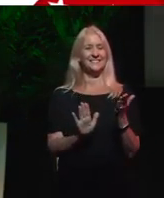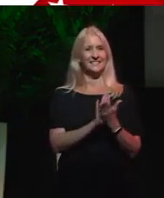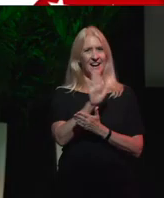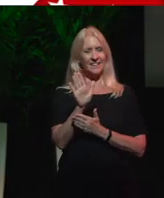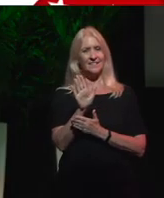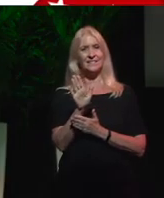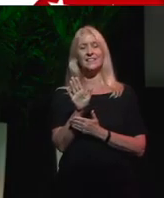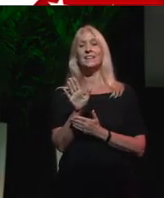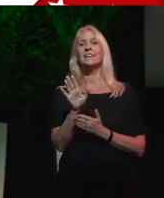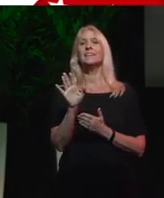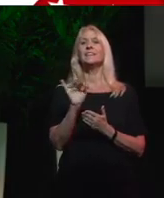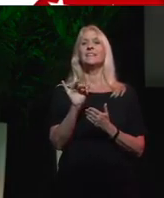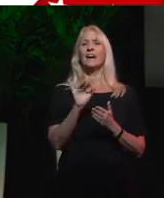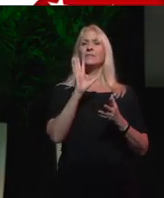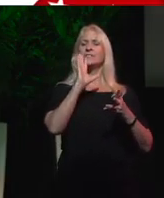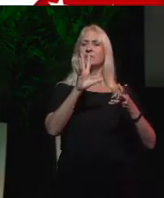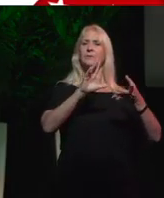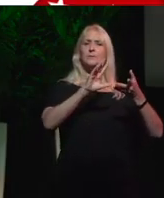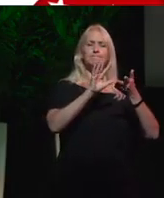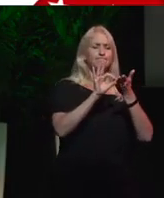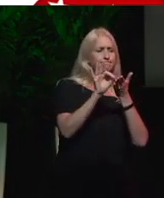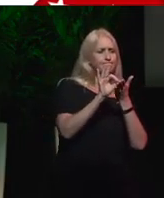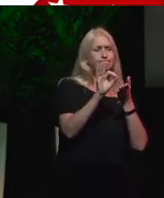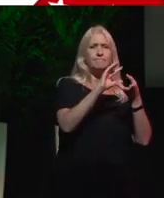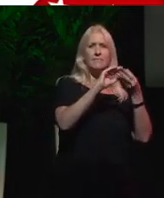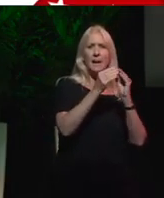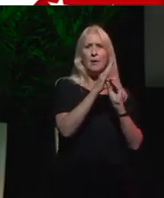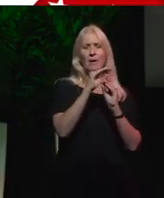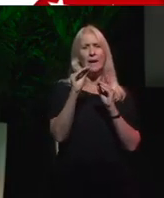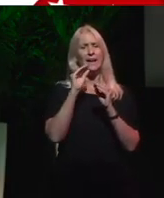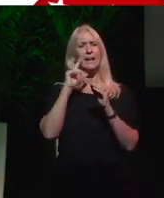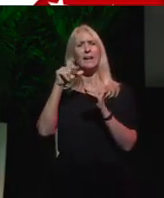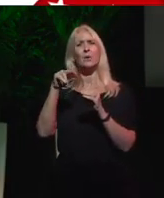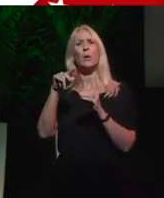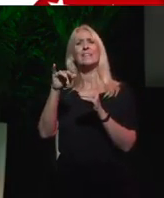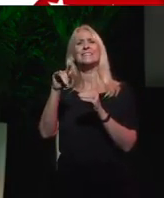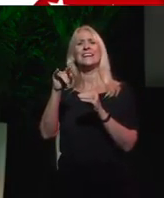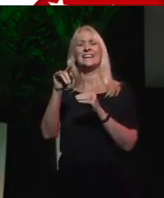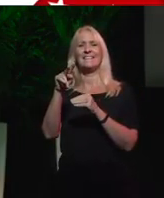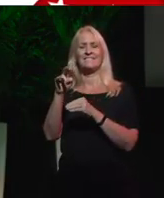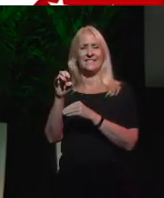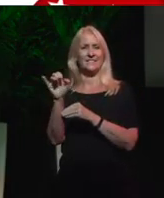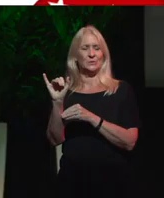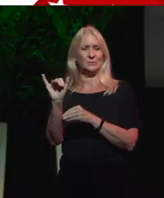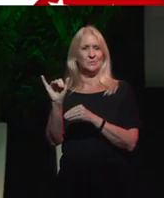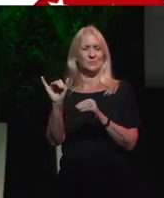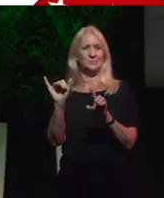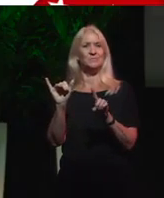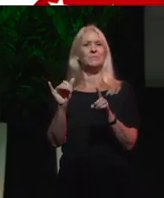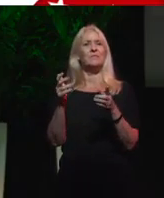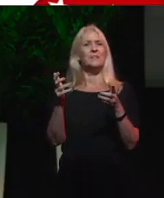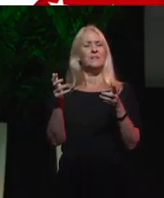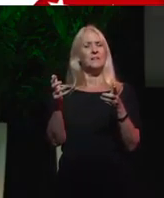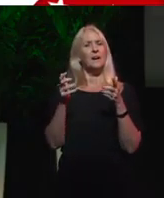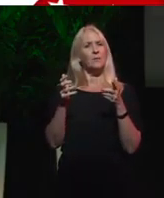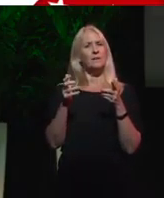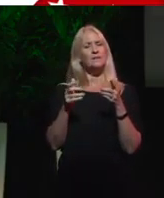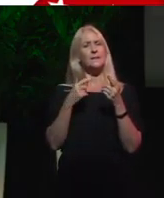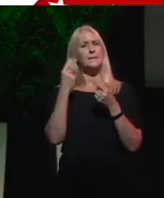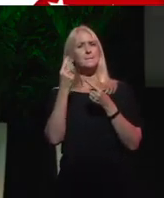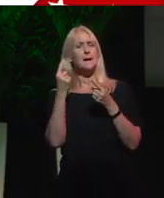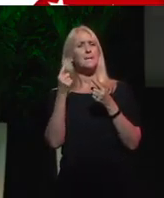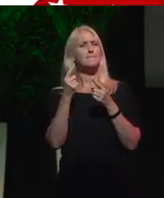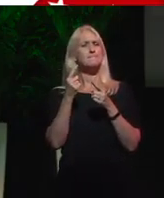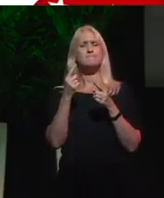additional quantitative and qualitative data. I wanted to go beyond the traditional indicators of retention and graduation,